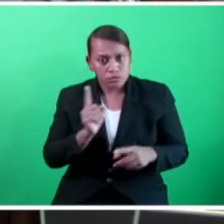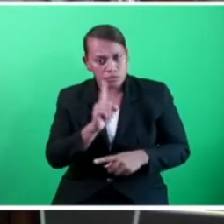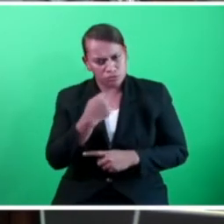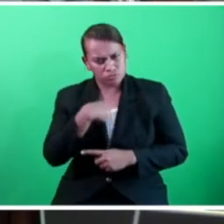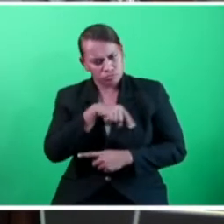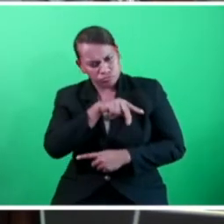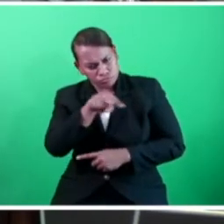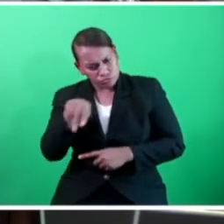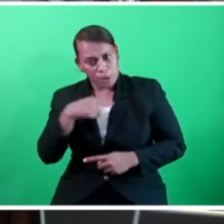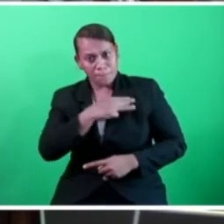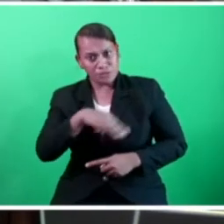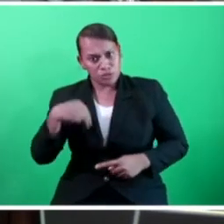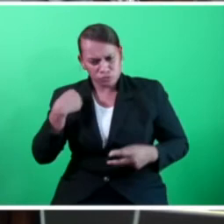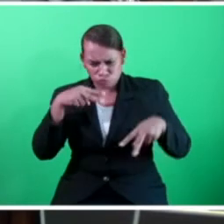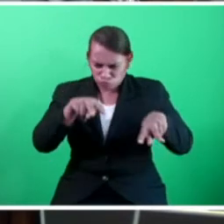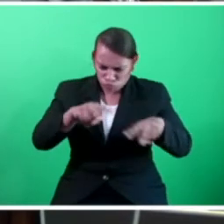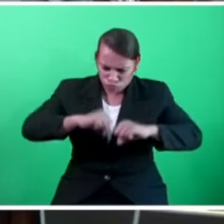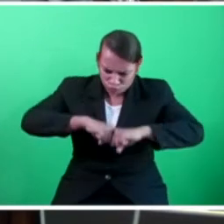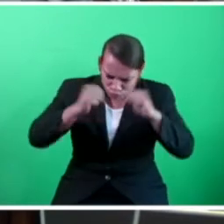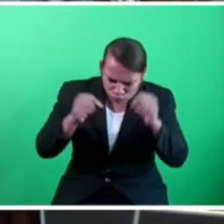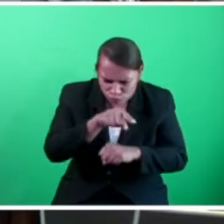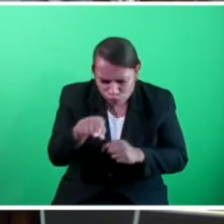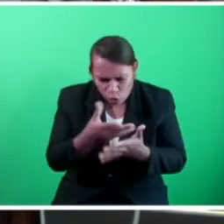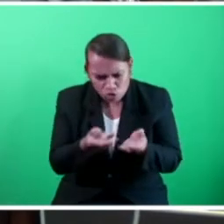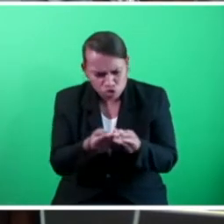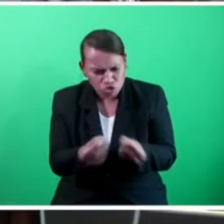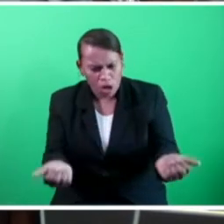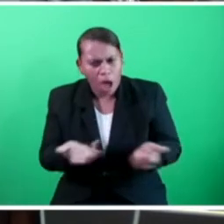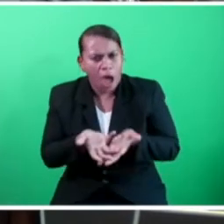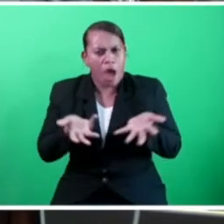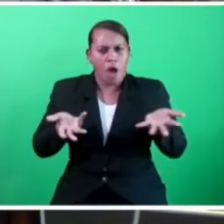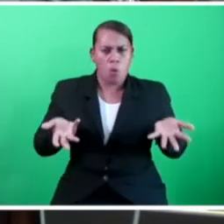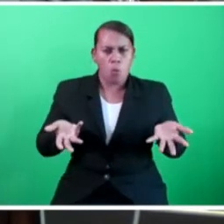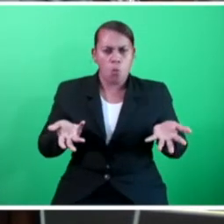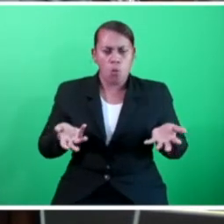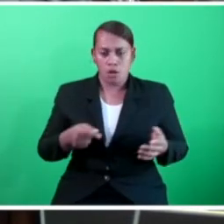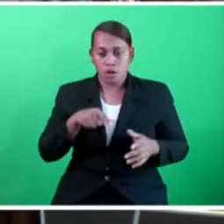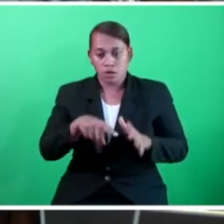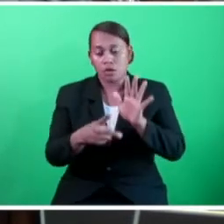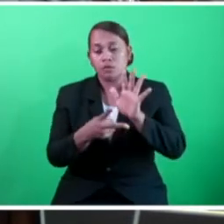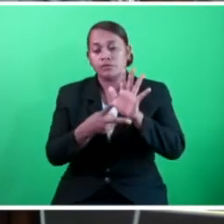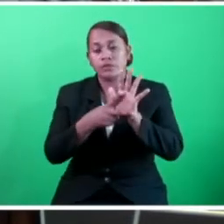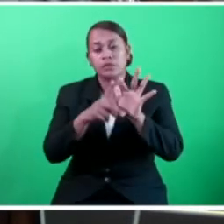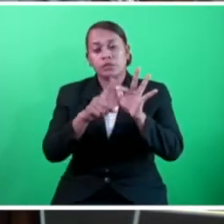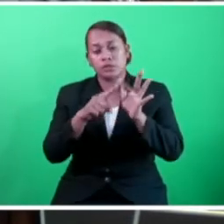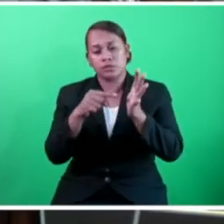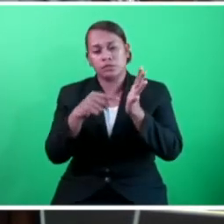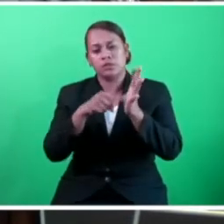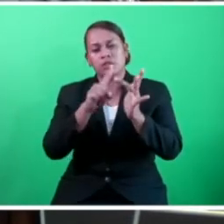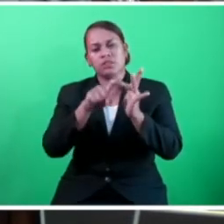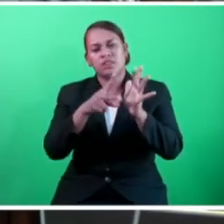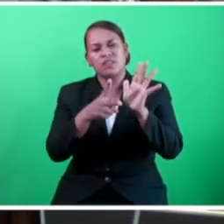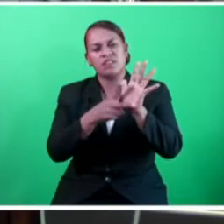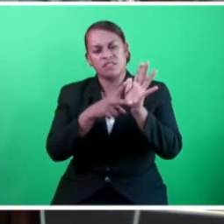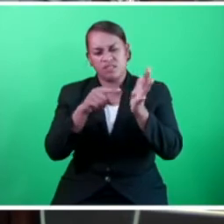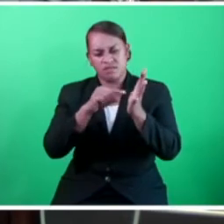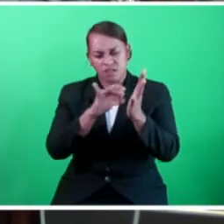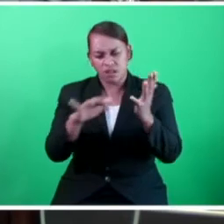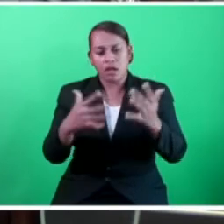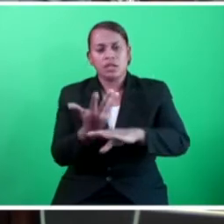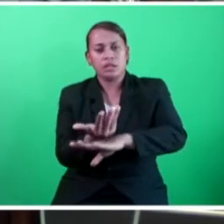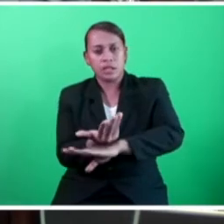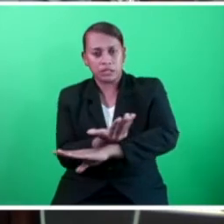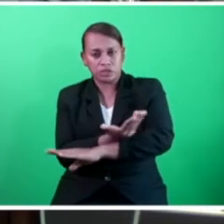at. Mr. Speaker, the vetiver grass technology, well-established, well-researched, and